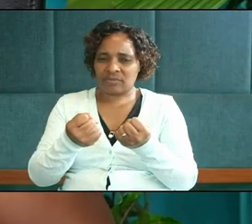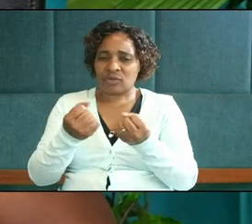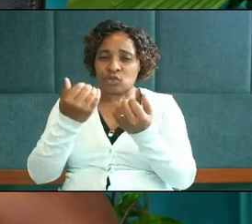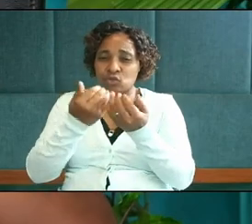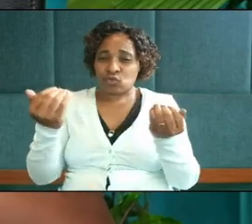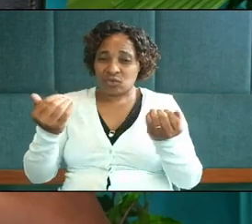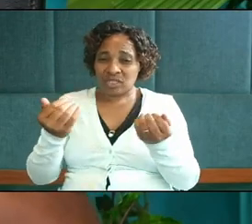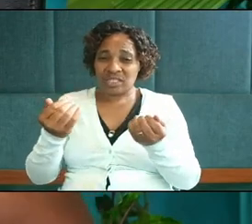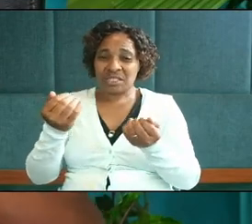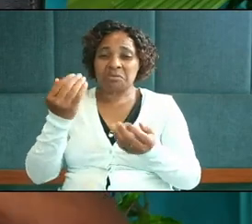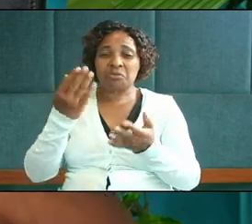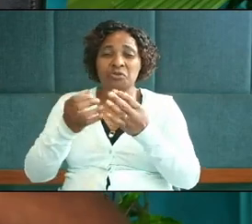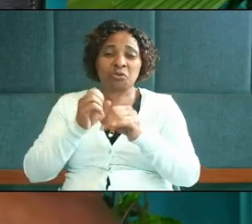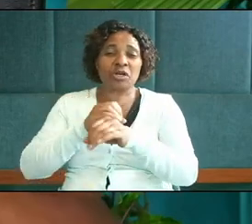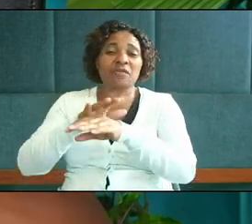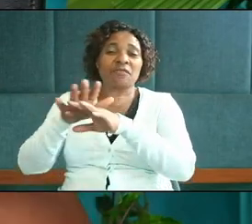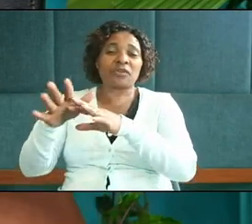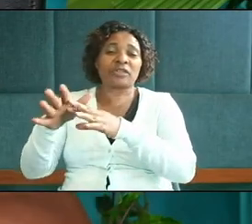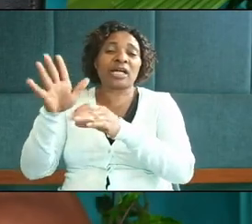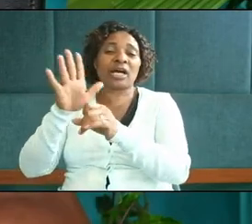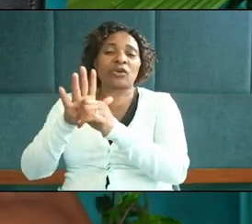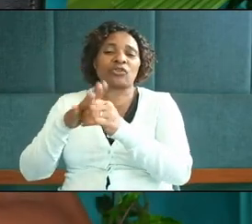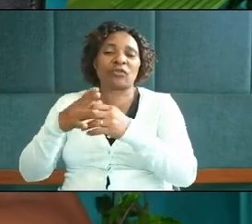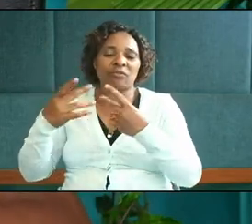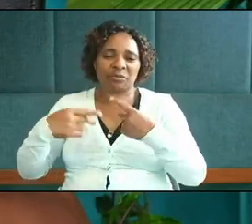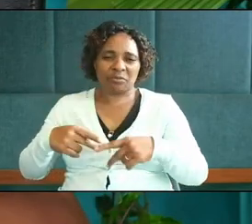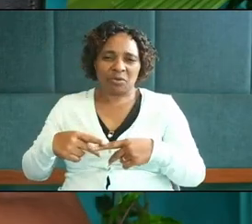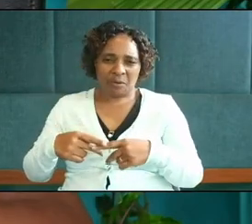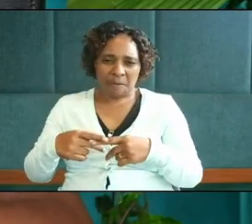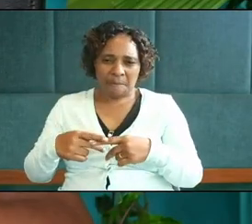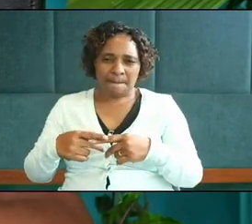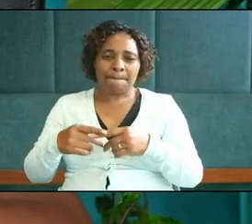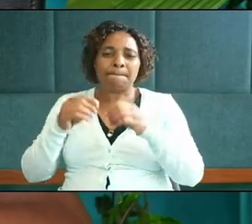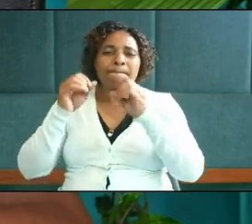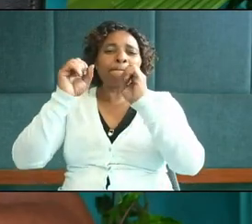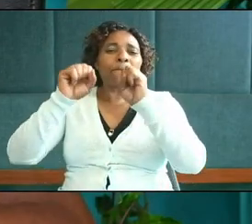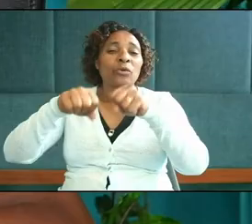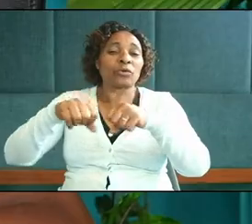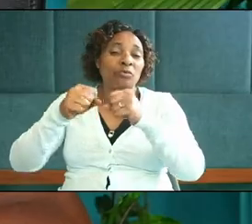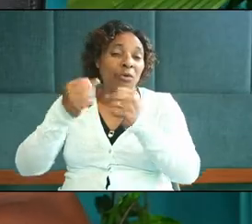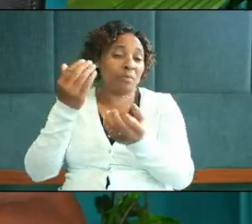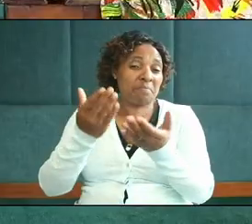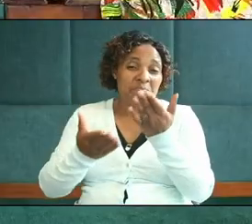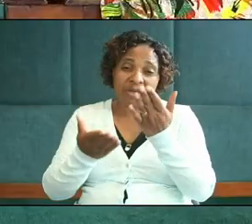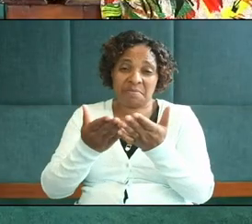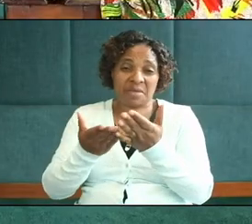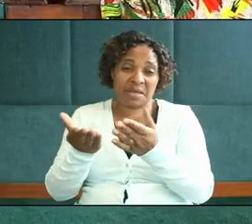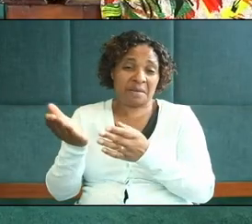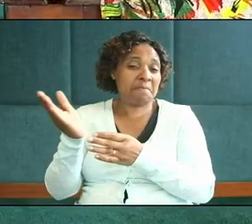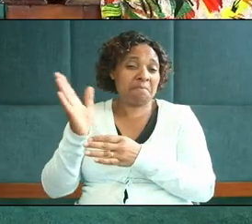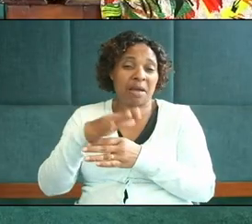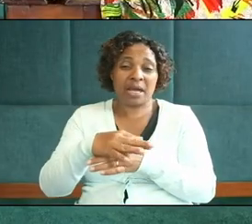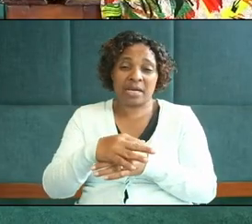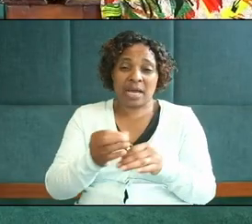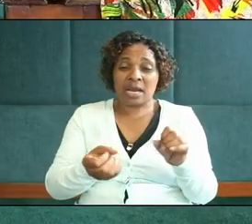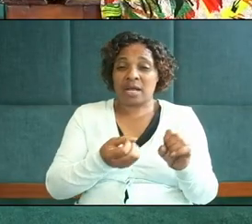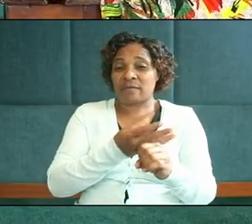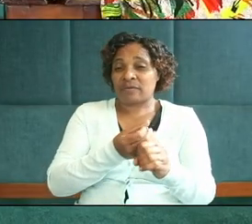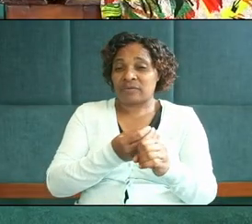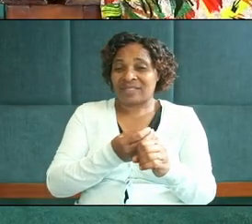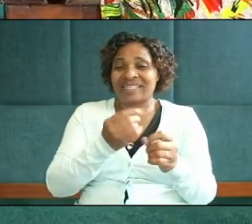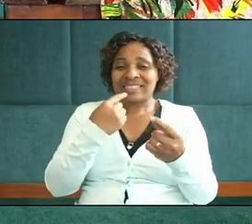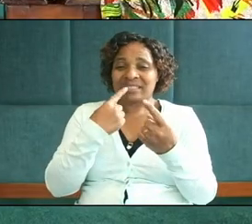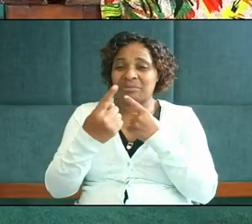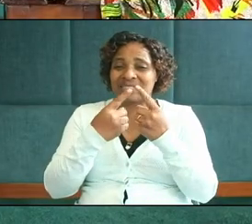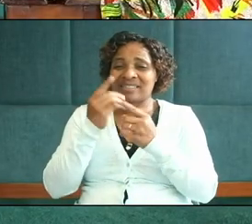children might have influenced a lot of people, mm-hmm. maybe he would have brought them up better. Right. You know, that speaks directly